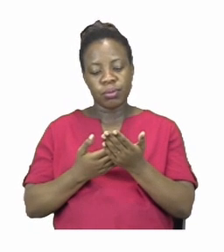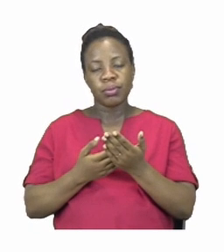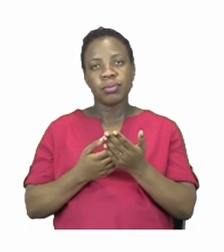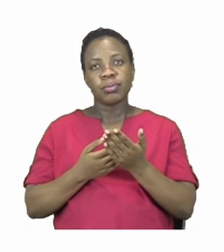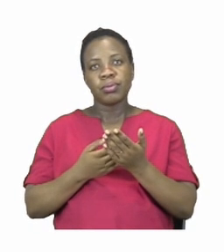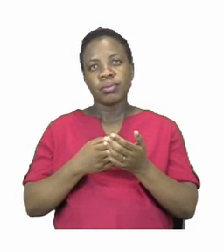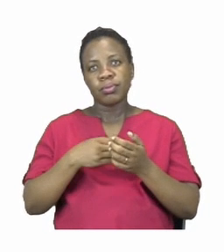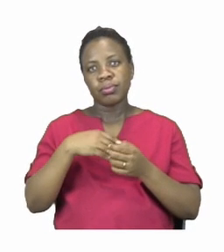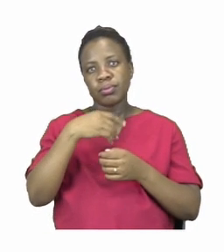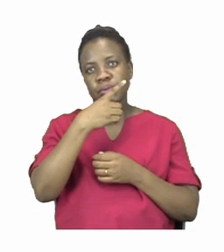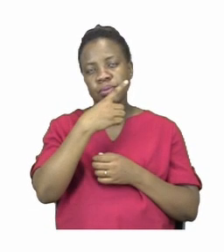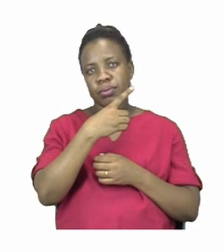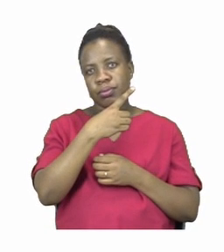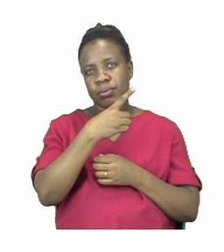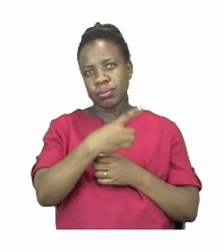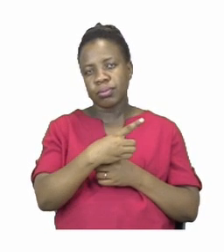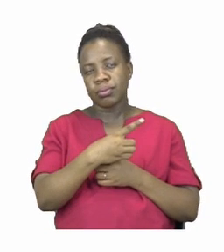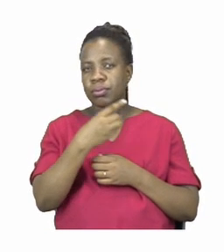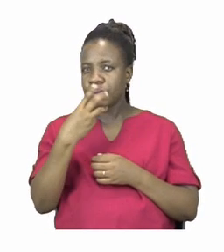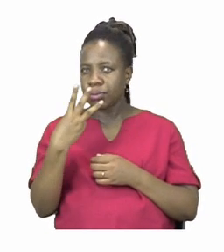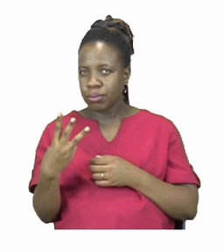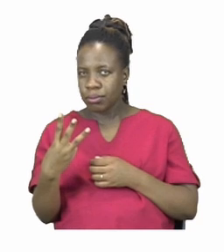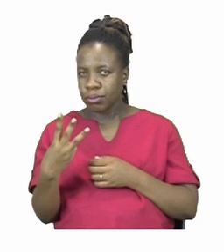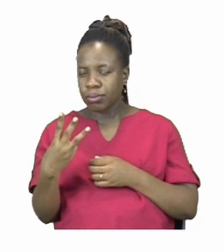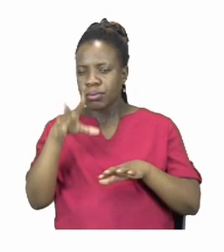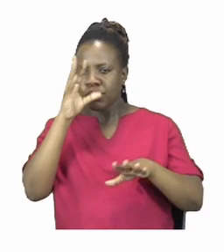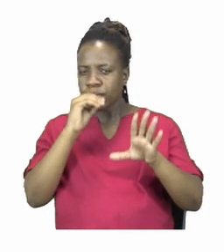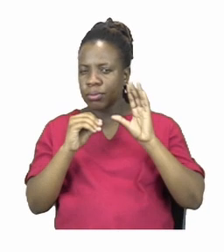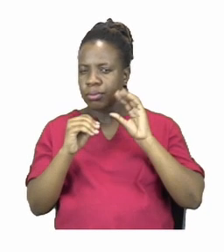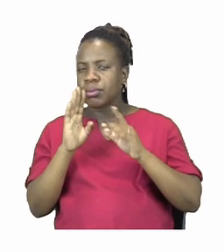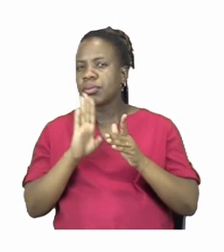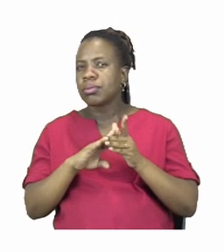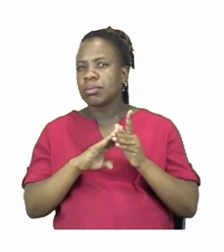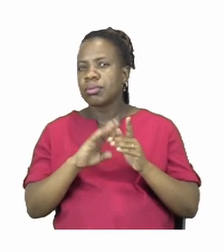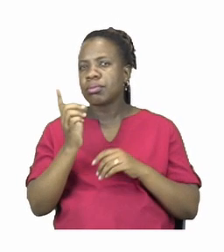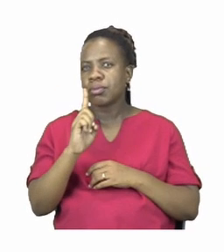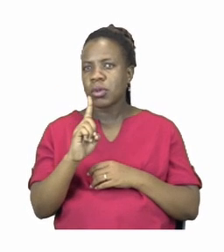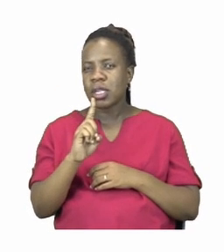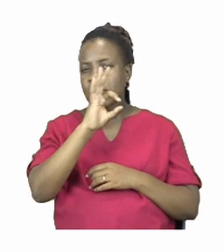I know we know what fractions are because we've been doing them the whole year. But just to